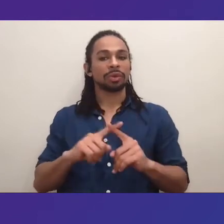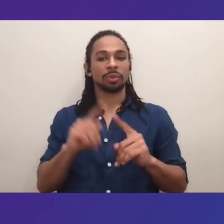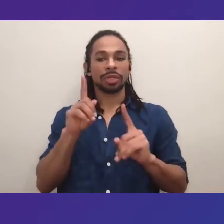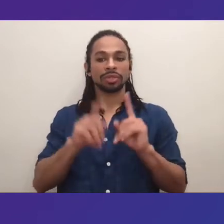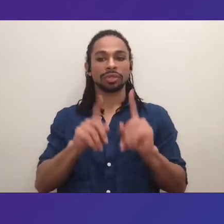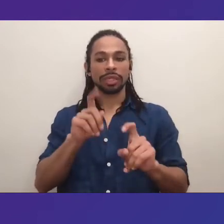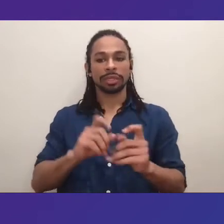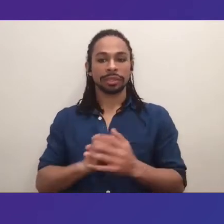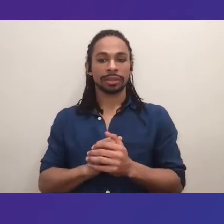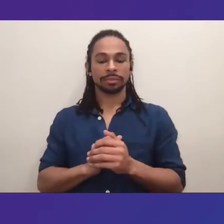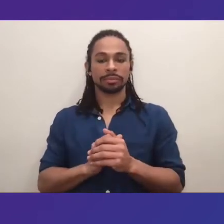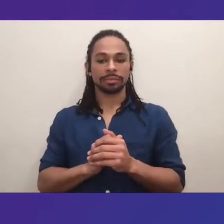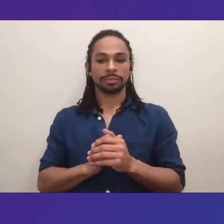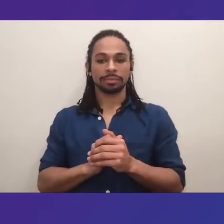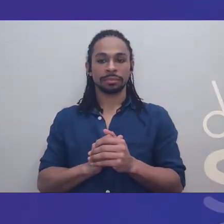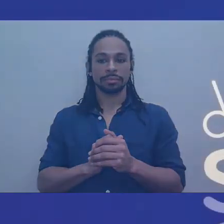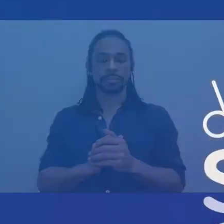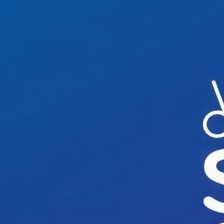So